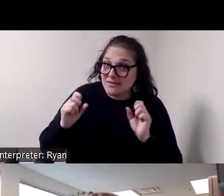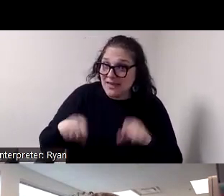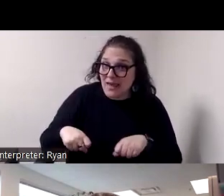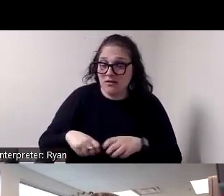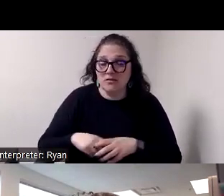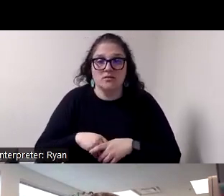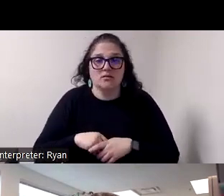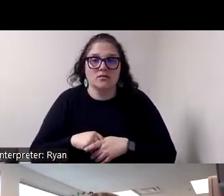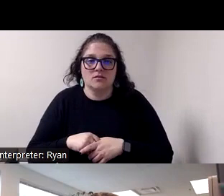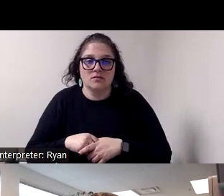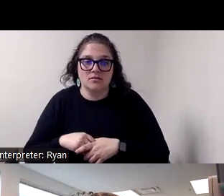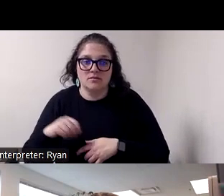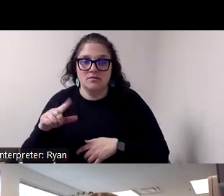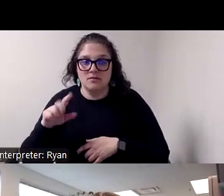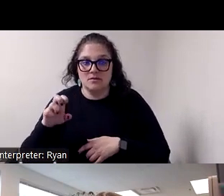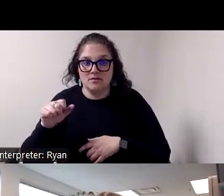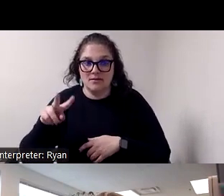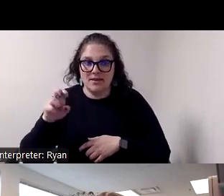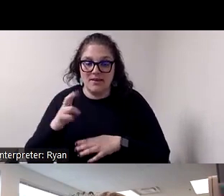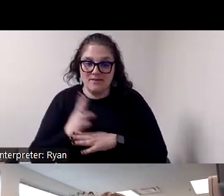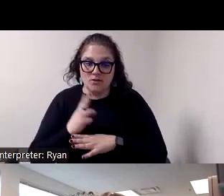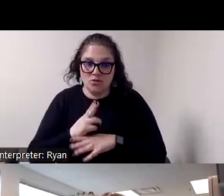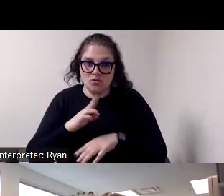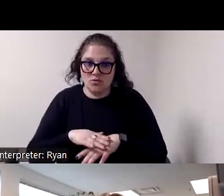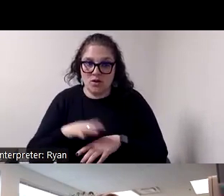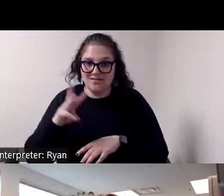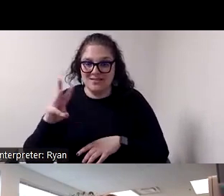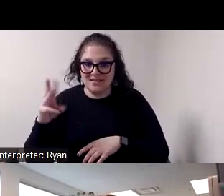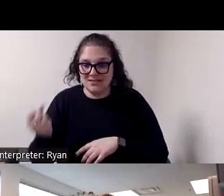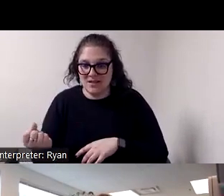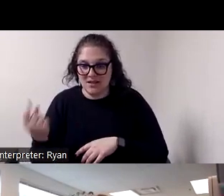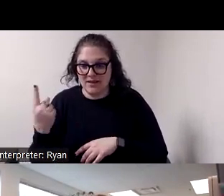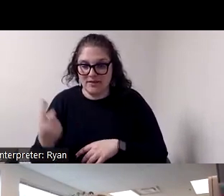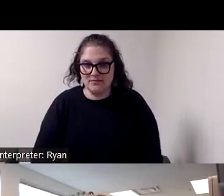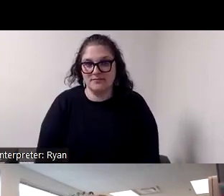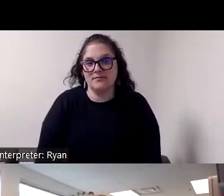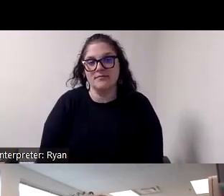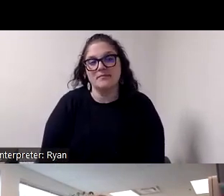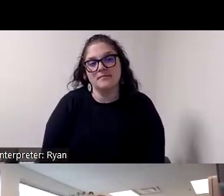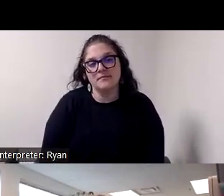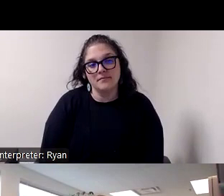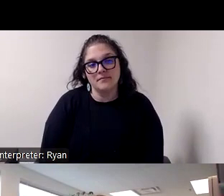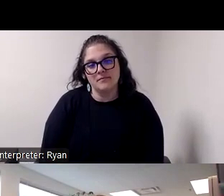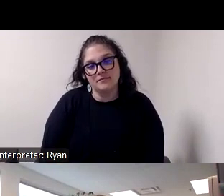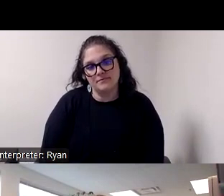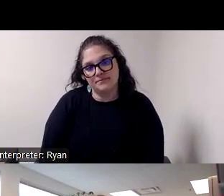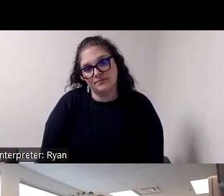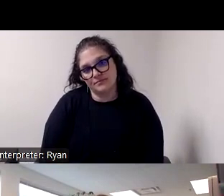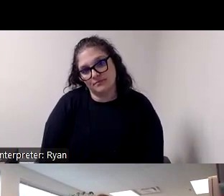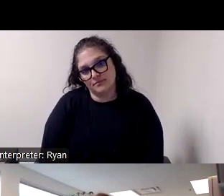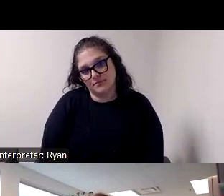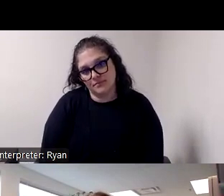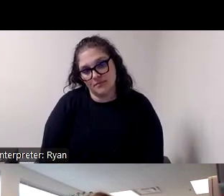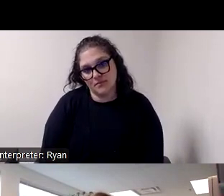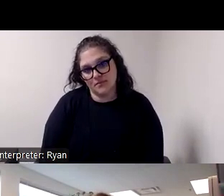say leave taken on 6/11. And then I can go in, and